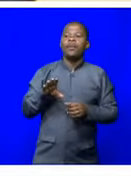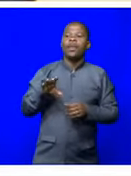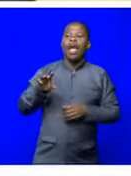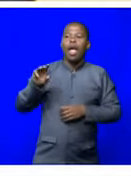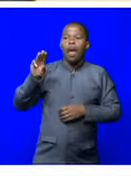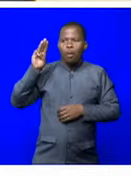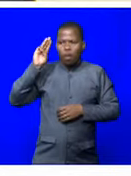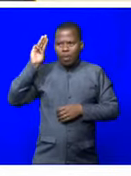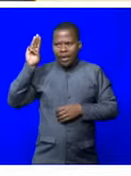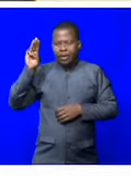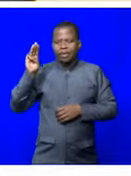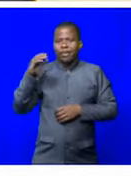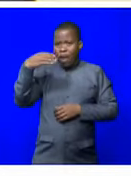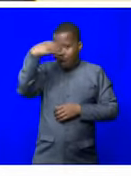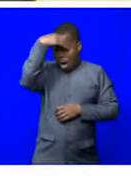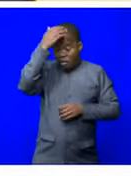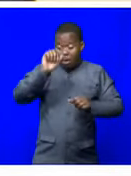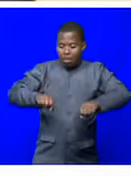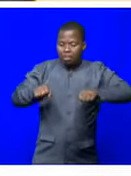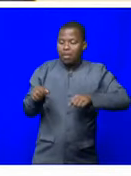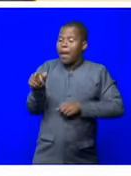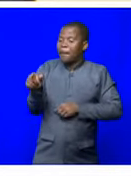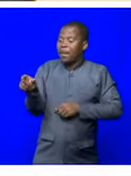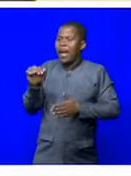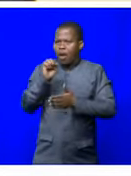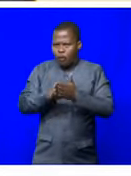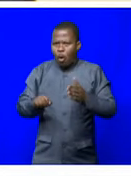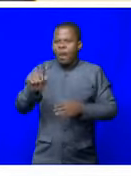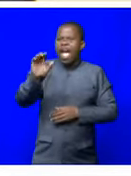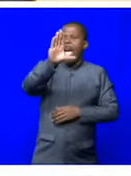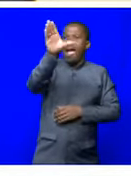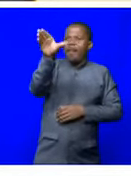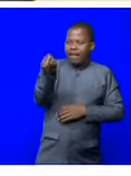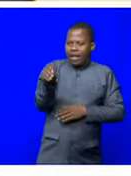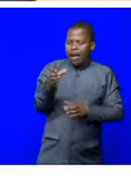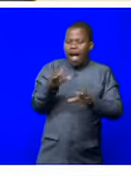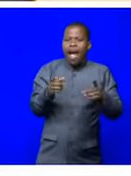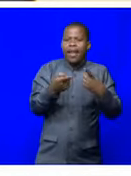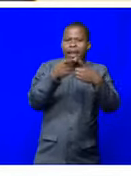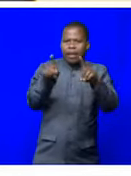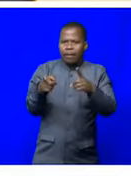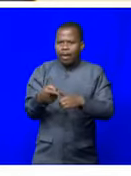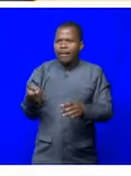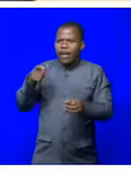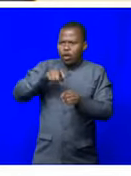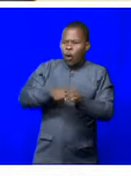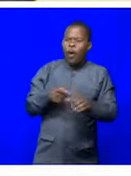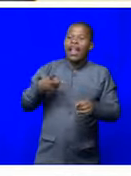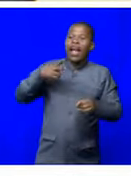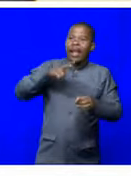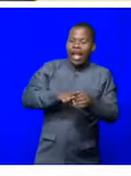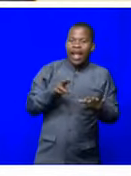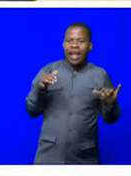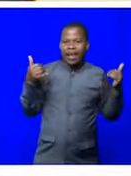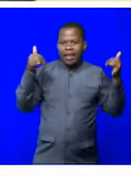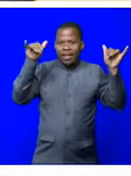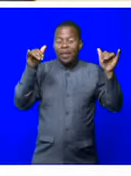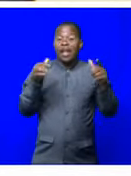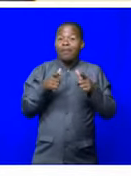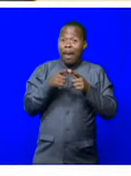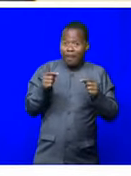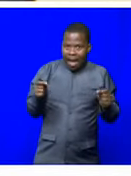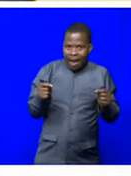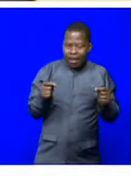yeSADC sakhona ke nekokuthi emva kwemsebenzi sahambe siyovusela kumengameli